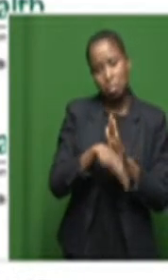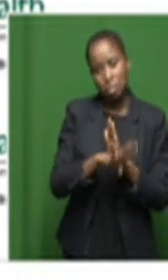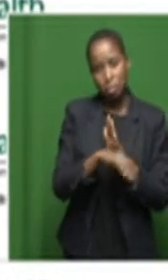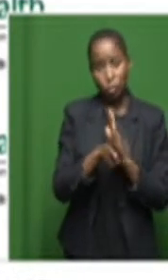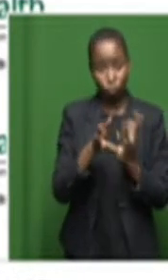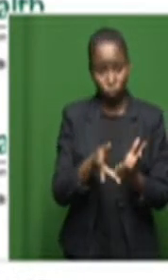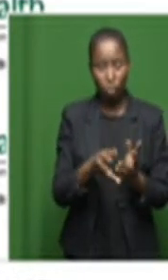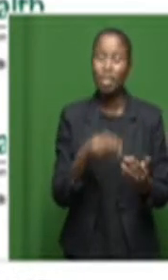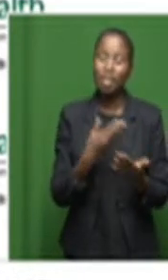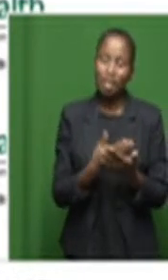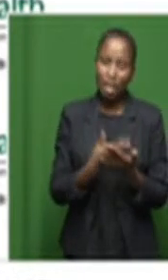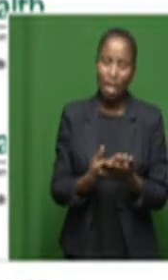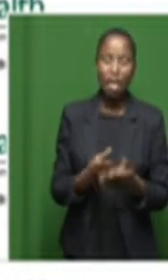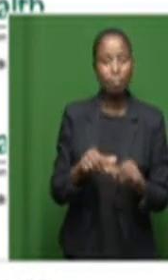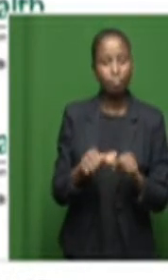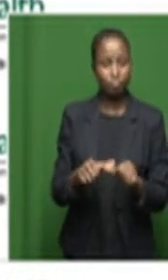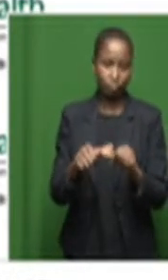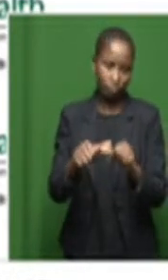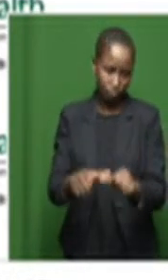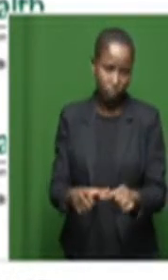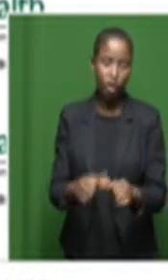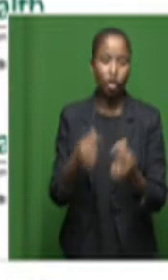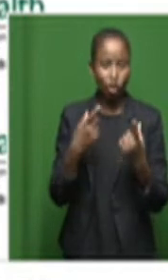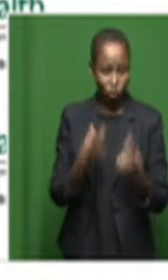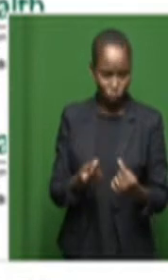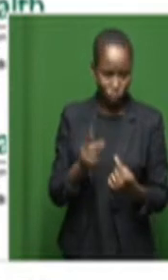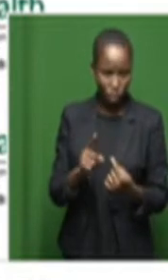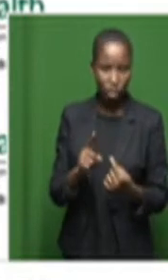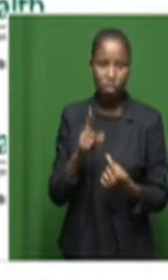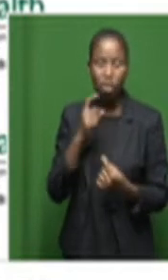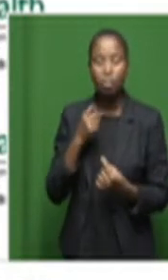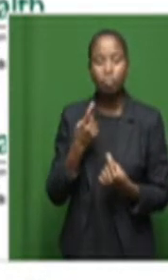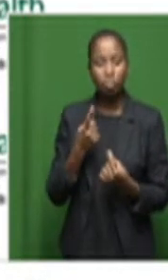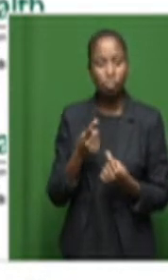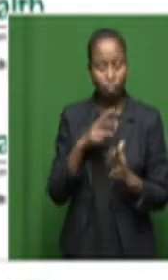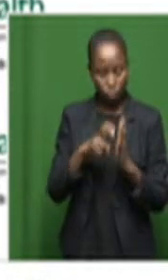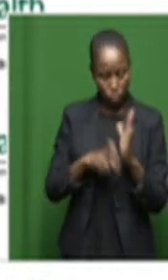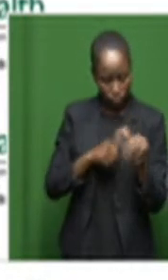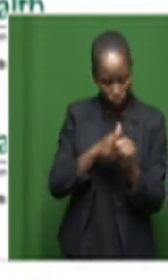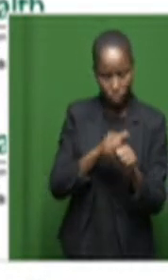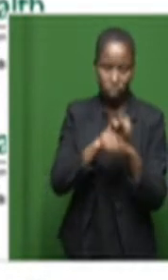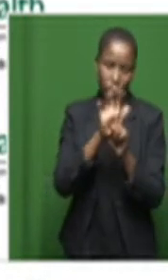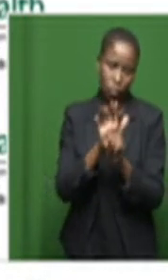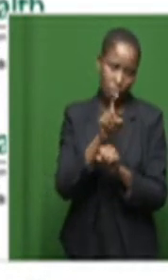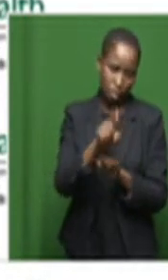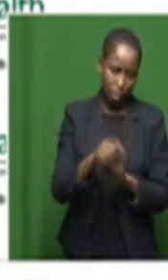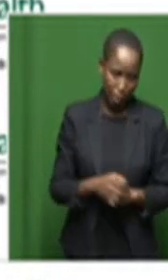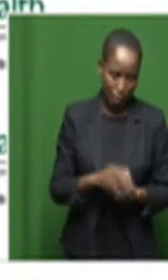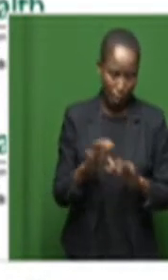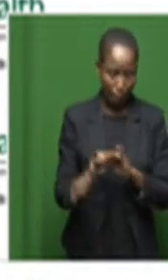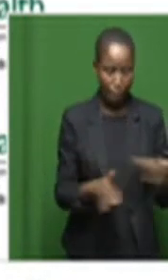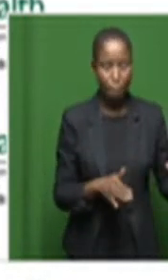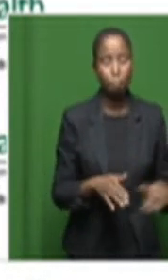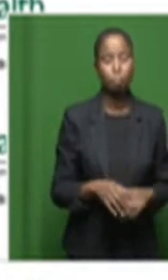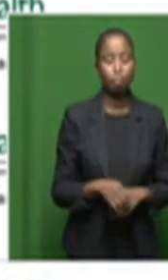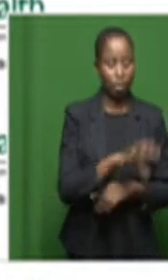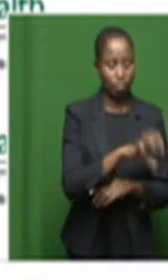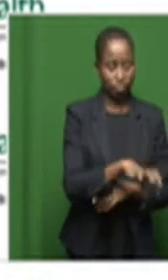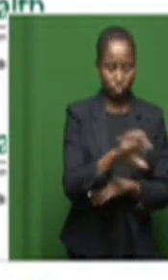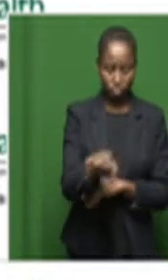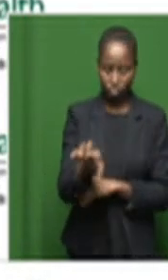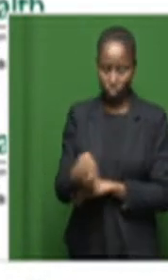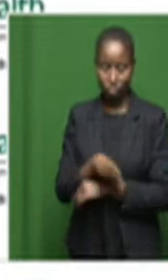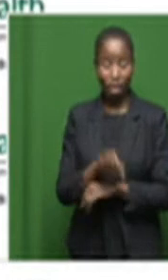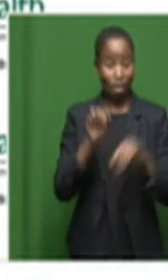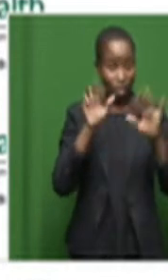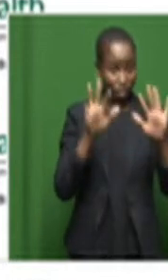must continue also our tried and tested protocols, which we all know. Our hospitals in all 9 provinces,